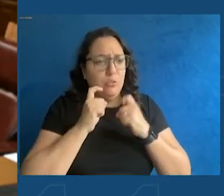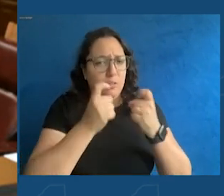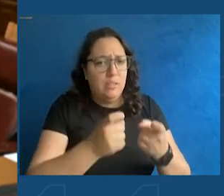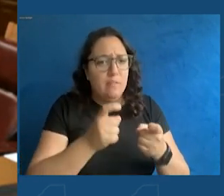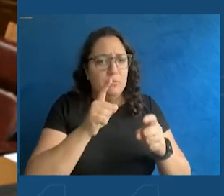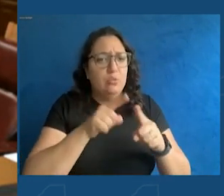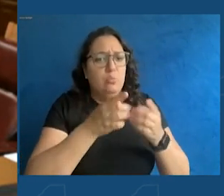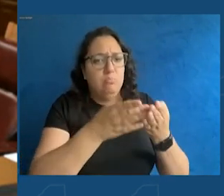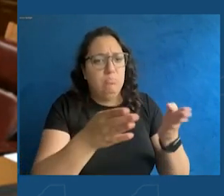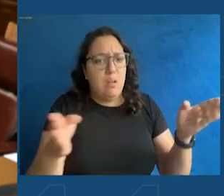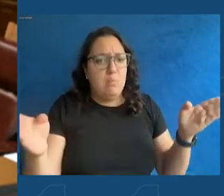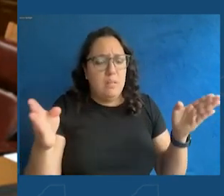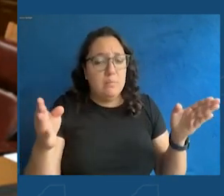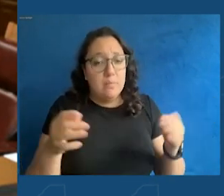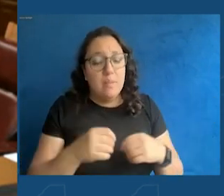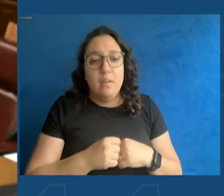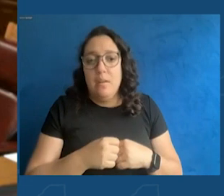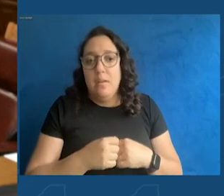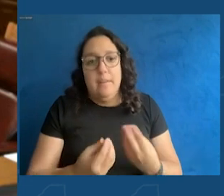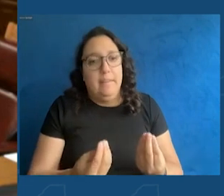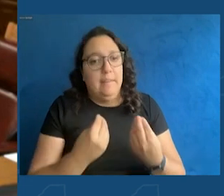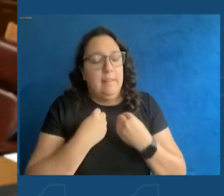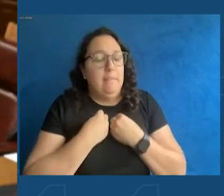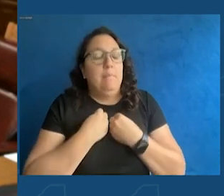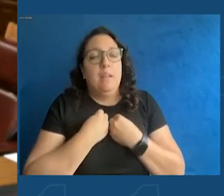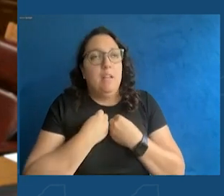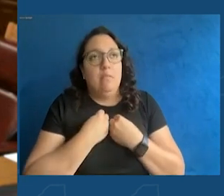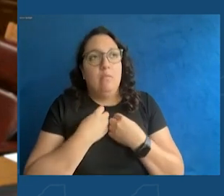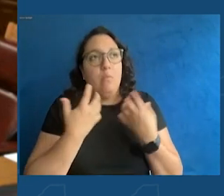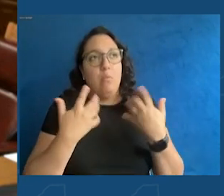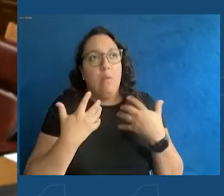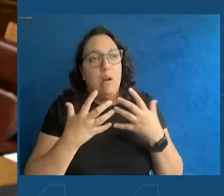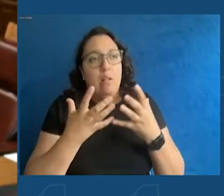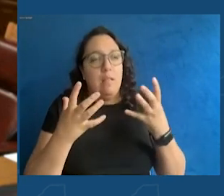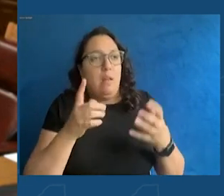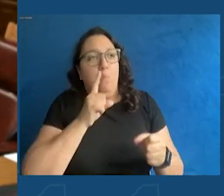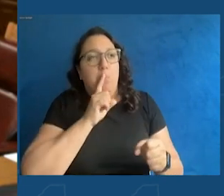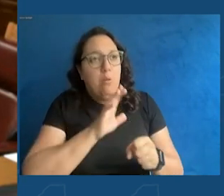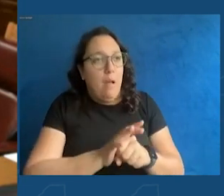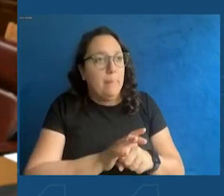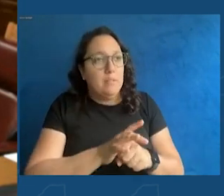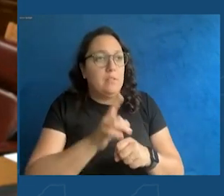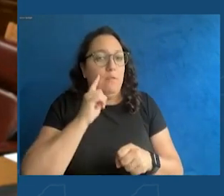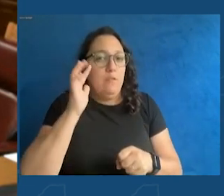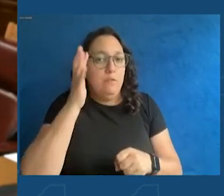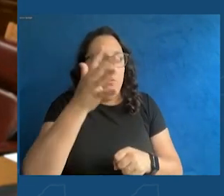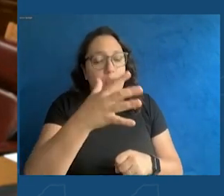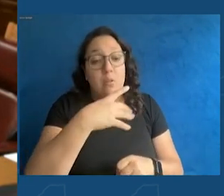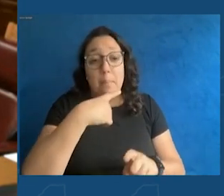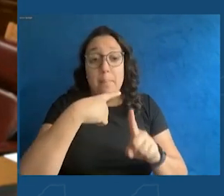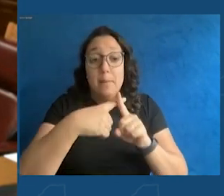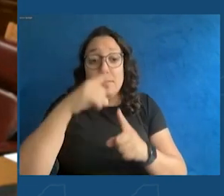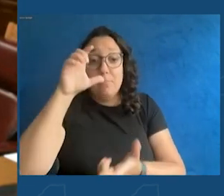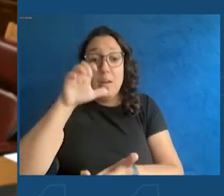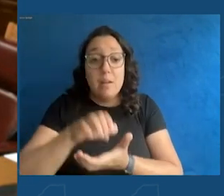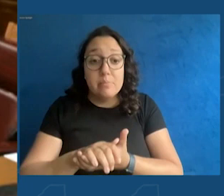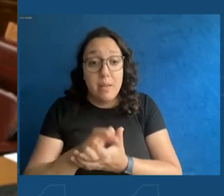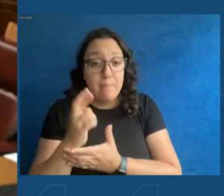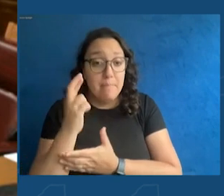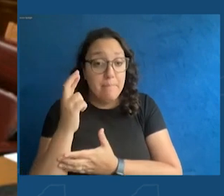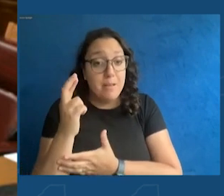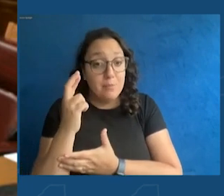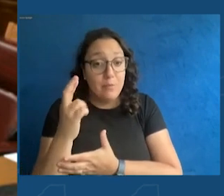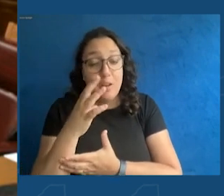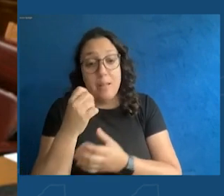fills me with tremendous promise about our future. And of course, my husband, my best friend and steadfast